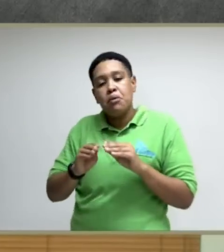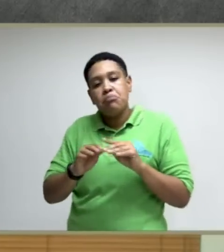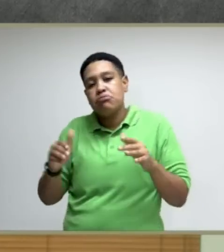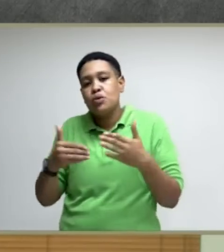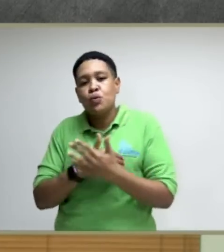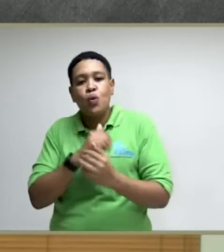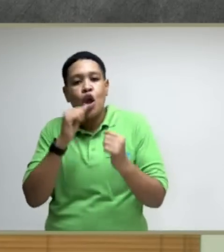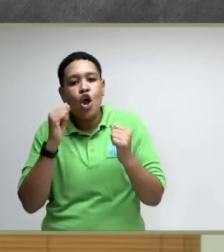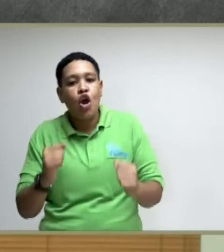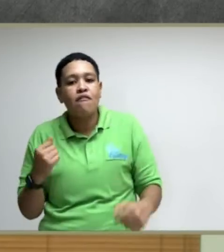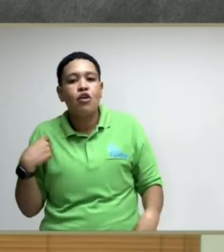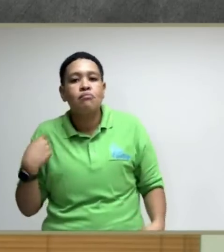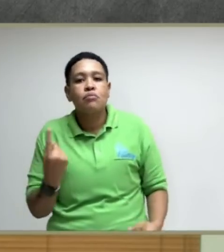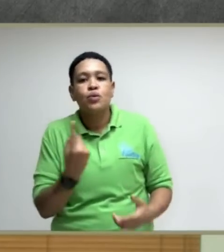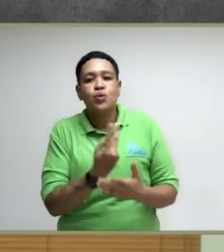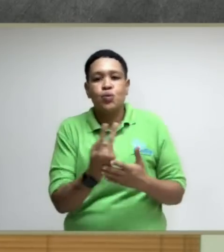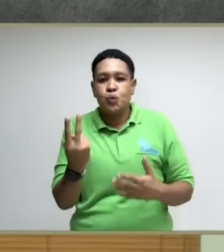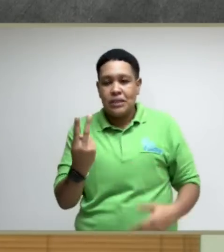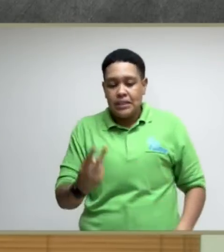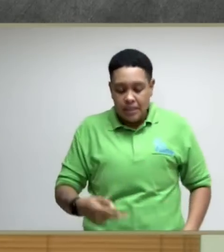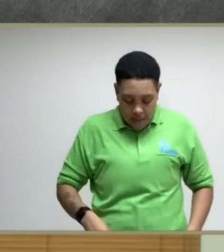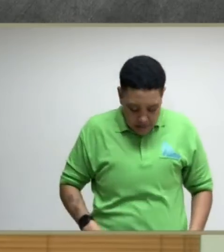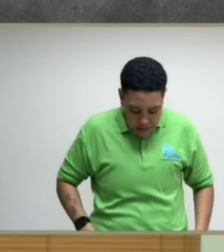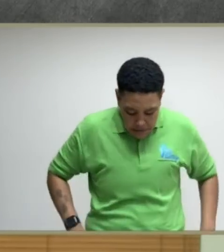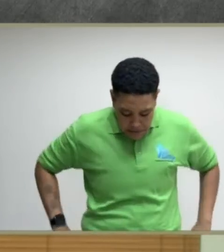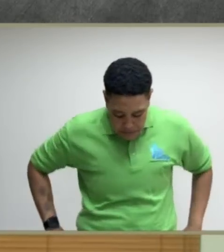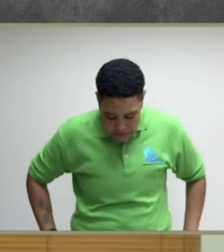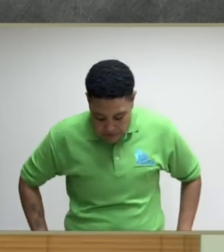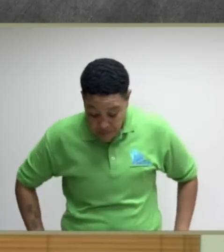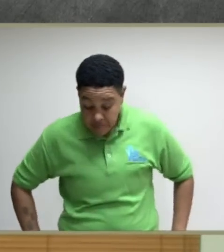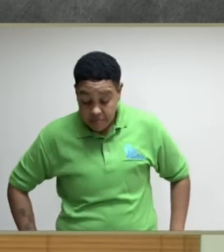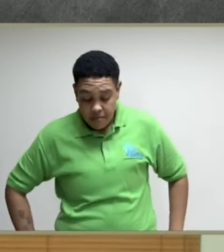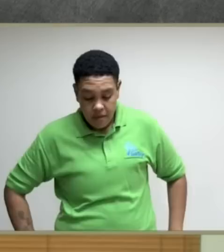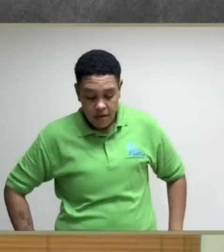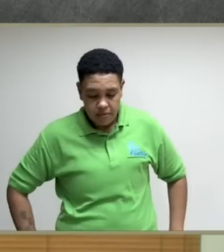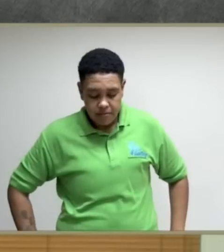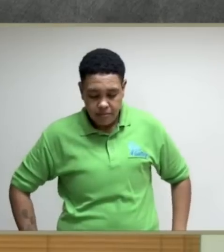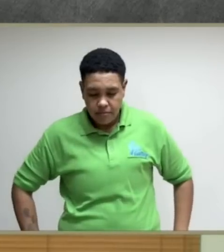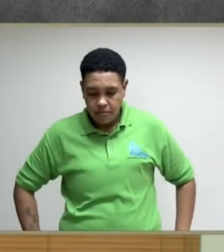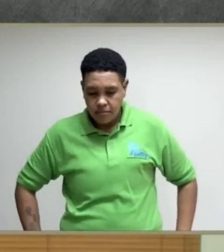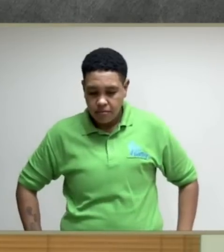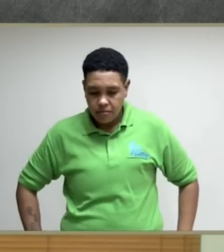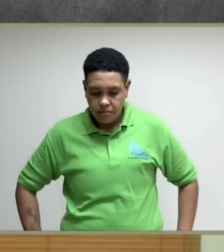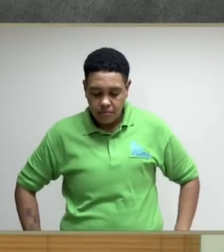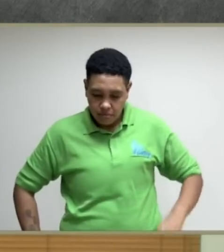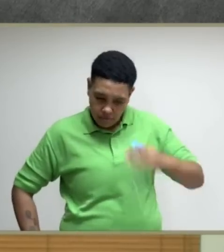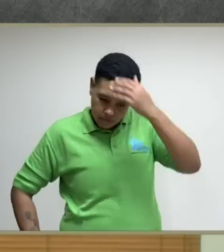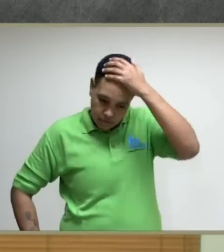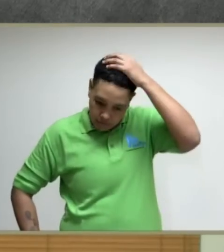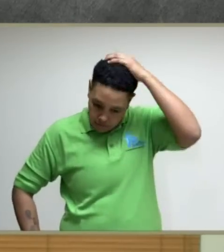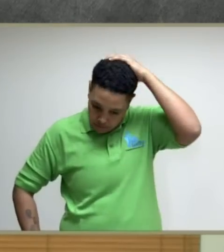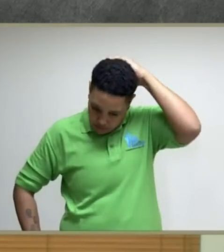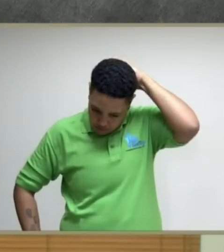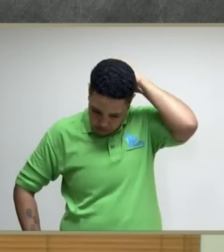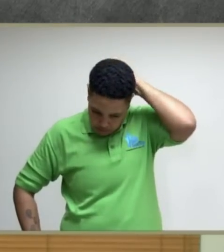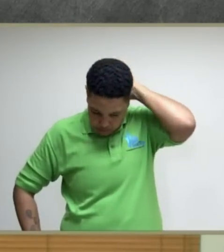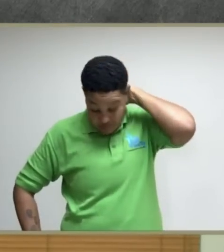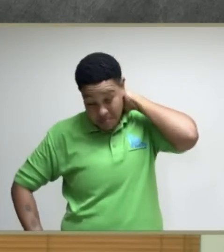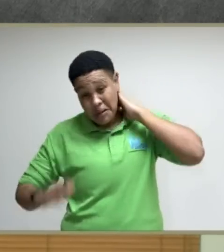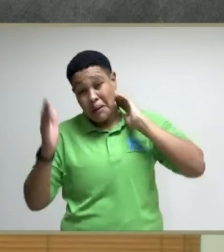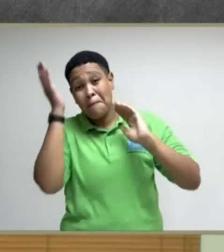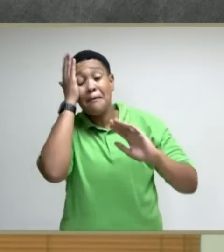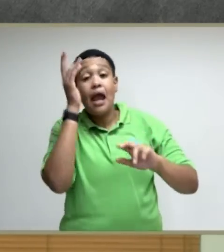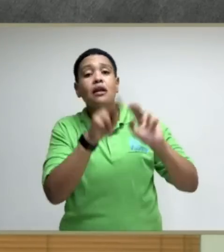confirmed cases over the last 2 weeks. In terms of bed occupancy, extremely high pressure, as we have indicated.